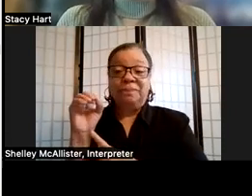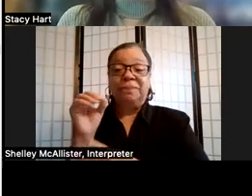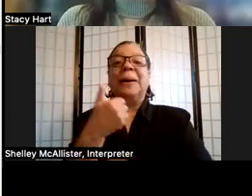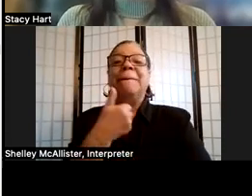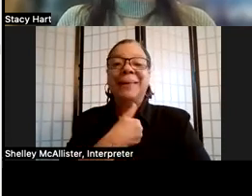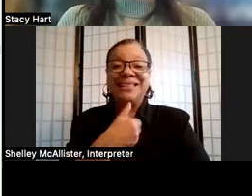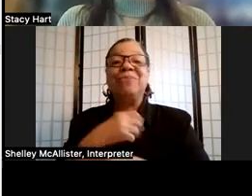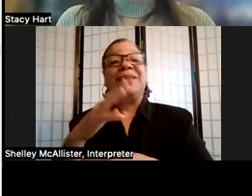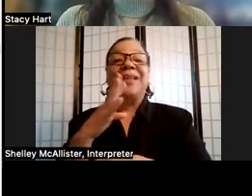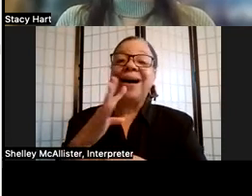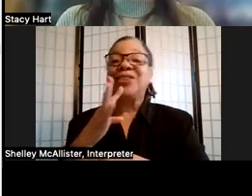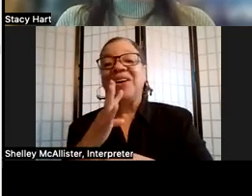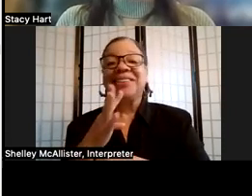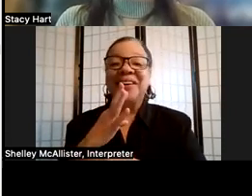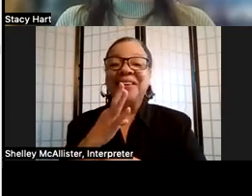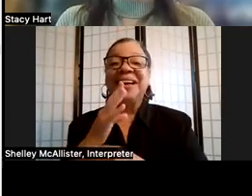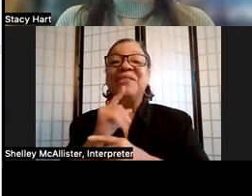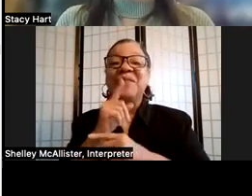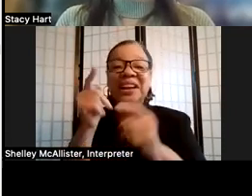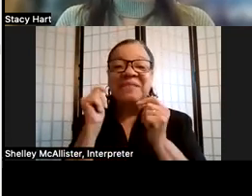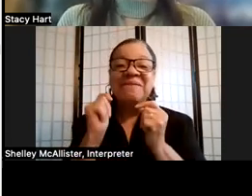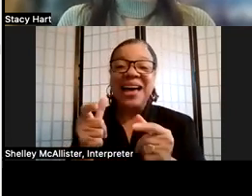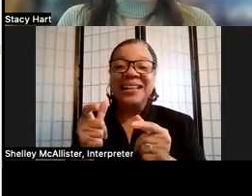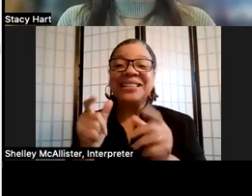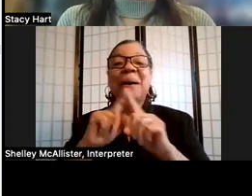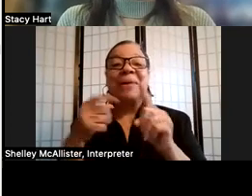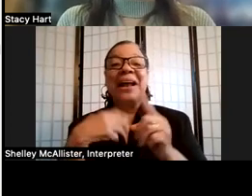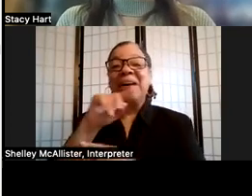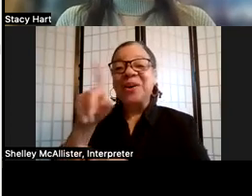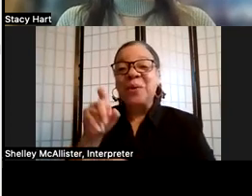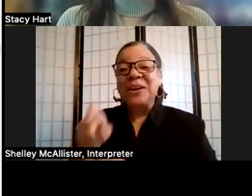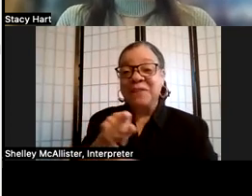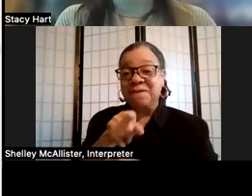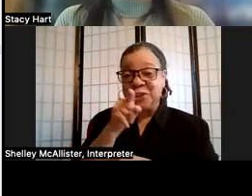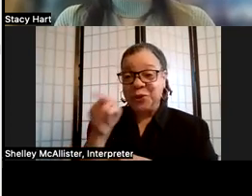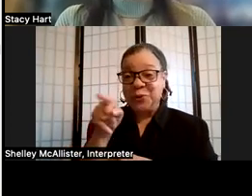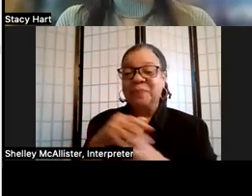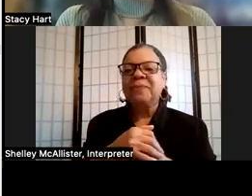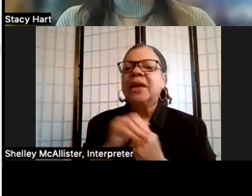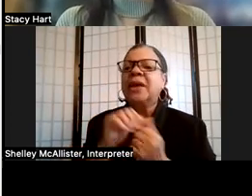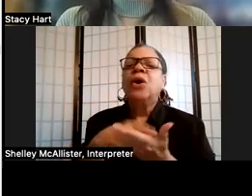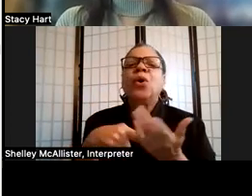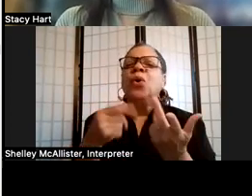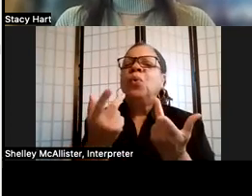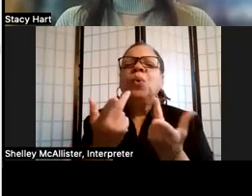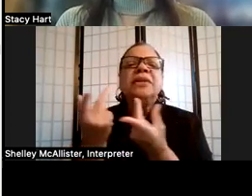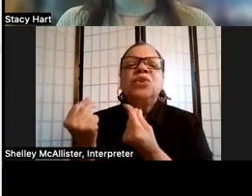of talking, and I've been talking really fast, but I have a question for you. What do you do if